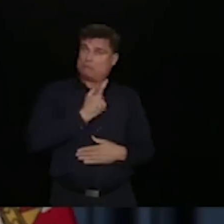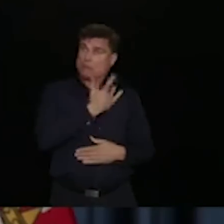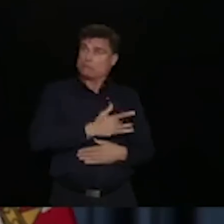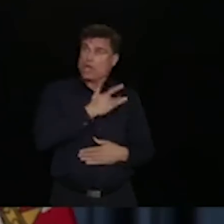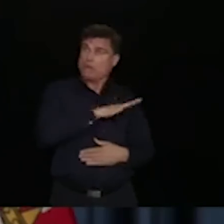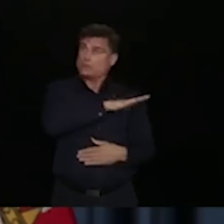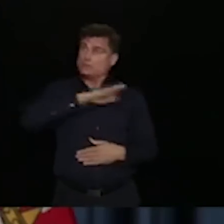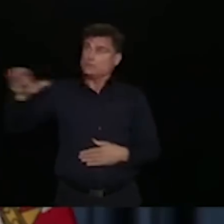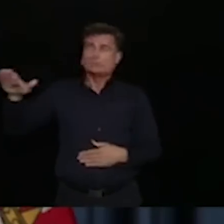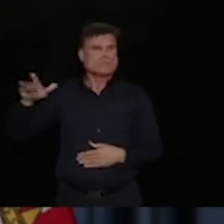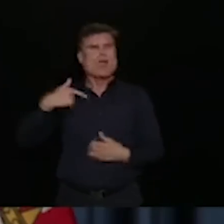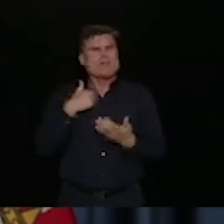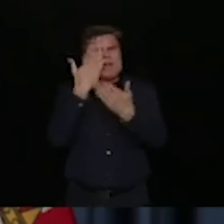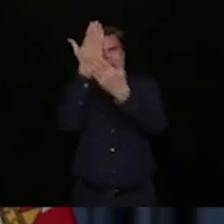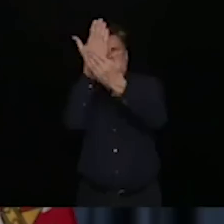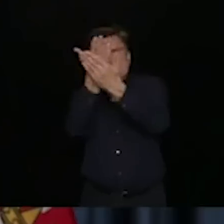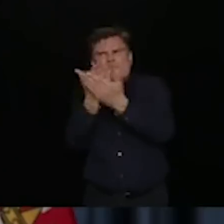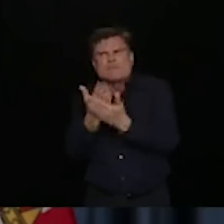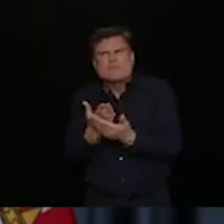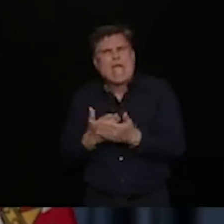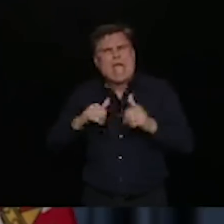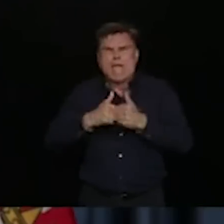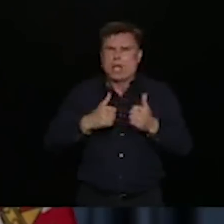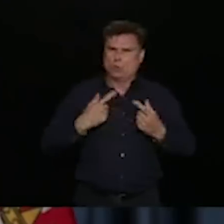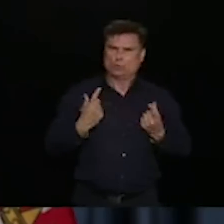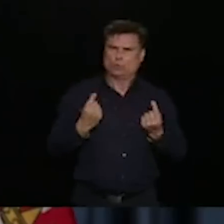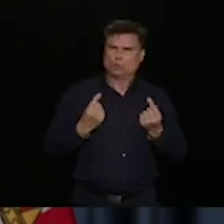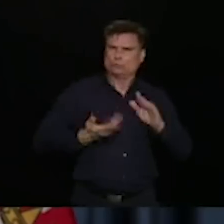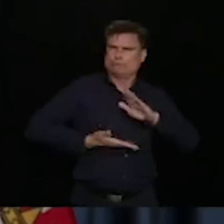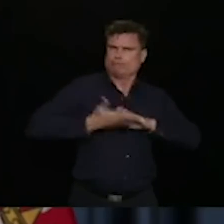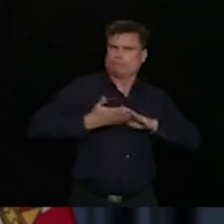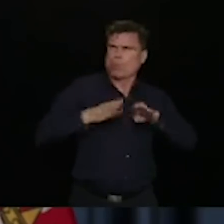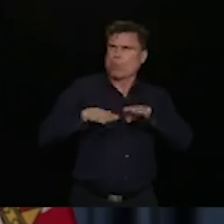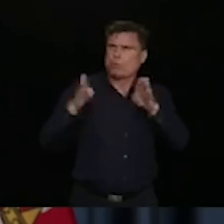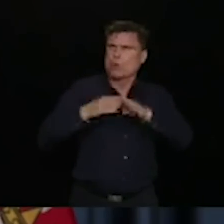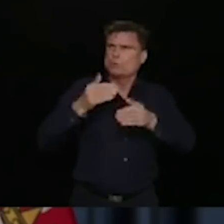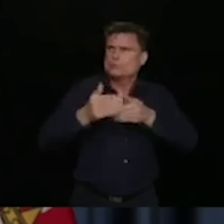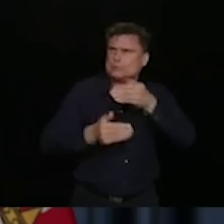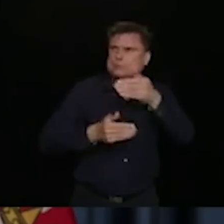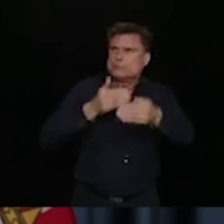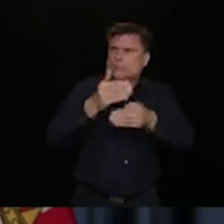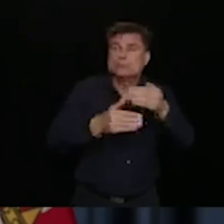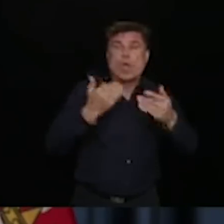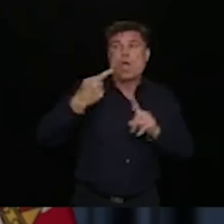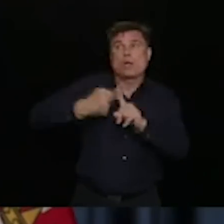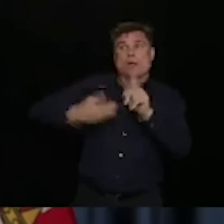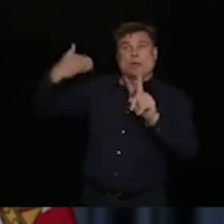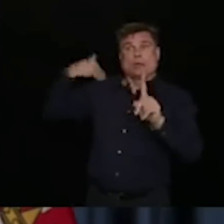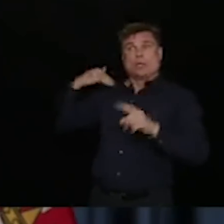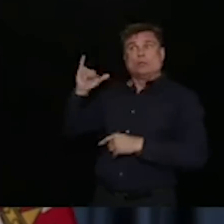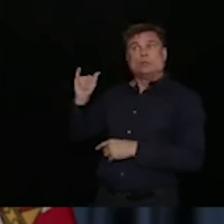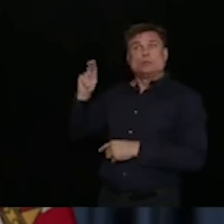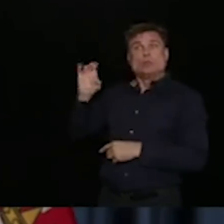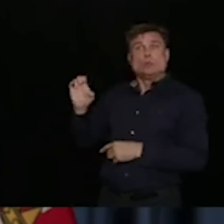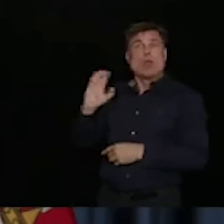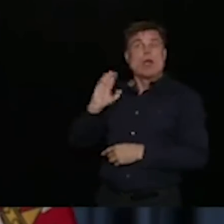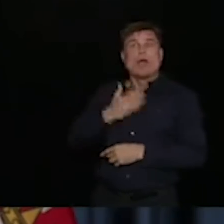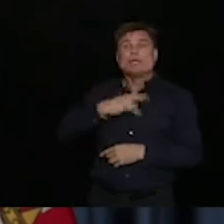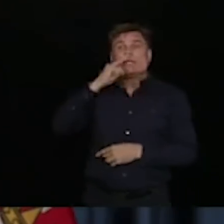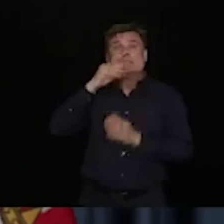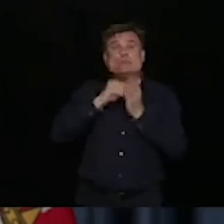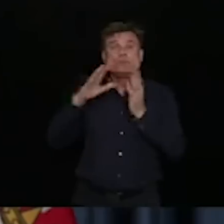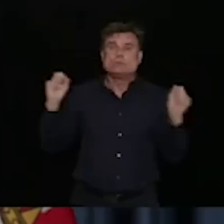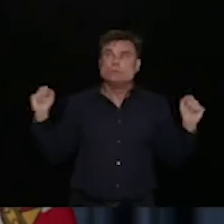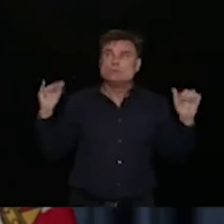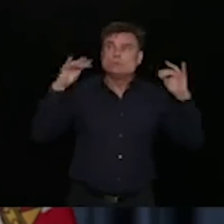in classrooms and virtually simultaneously, because we've got the month of June to look back on, where 38 or so,